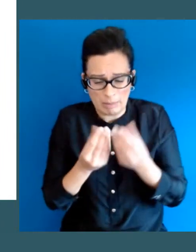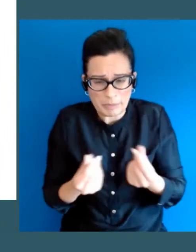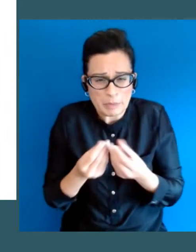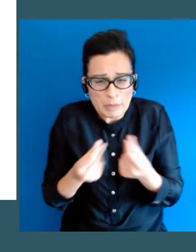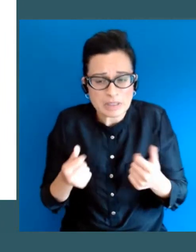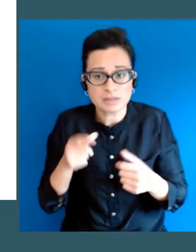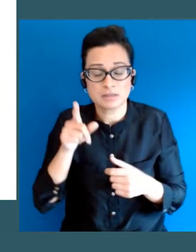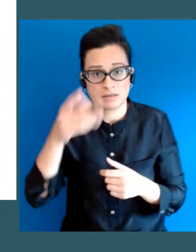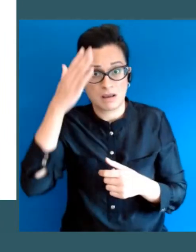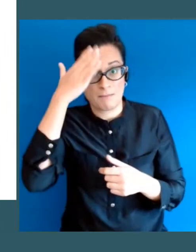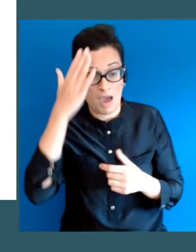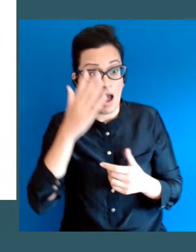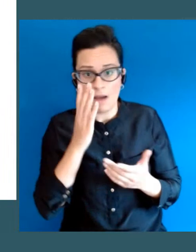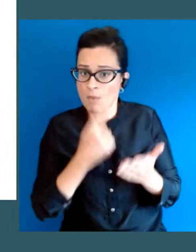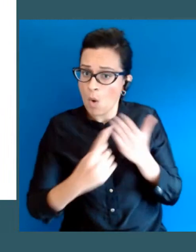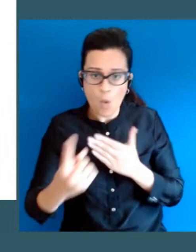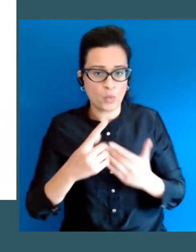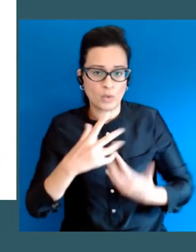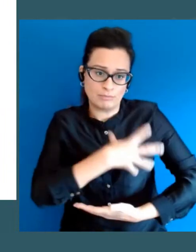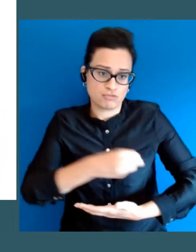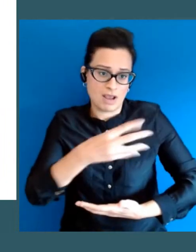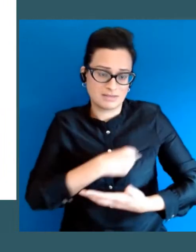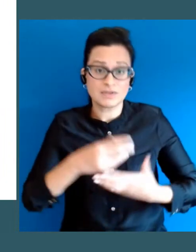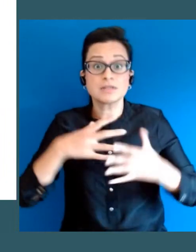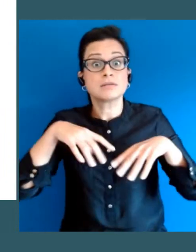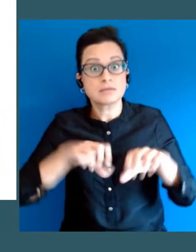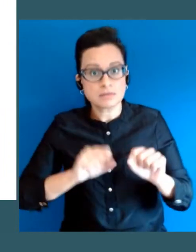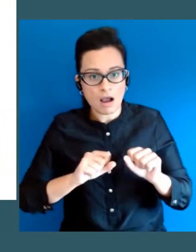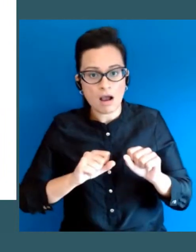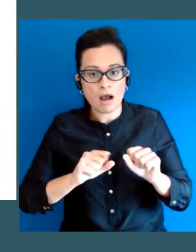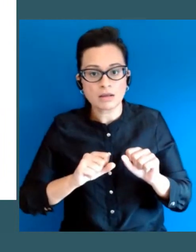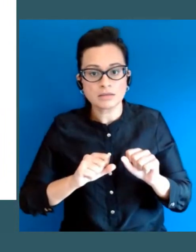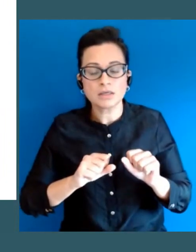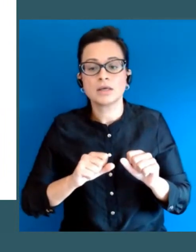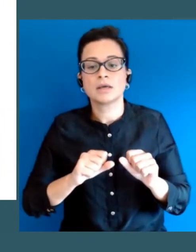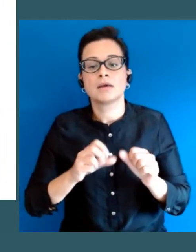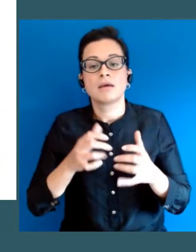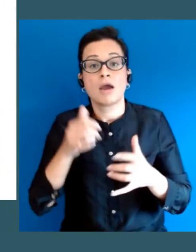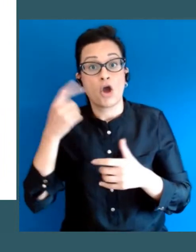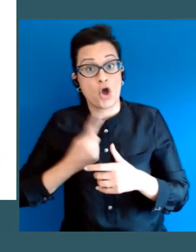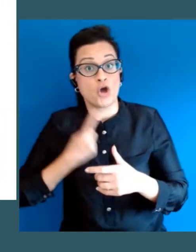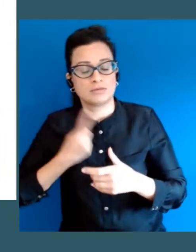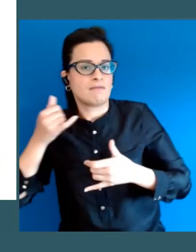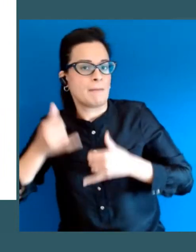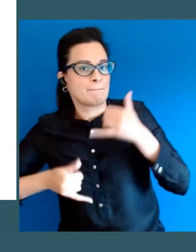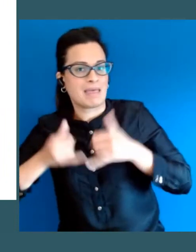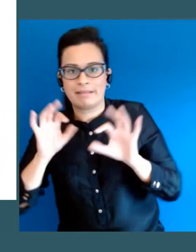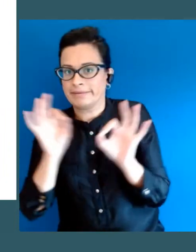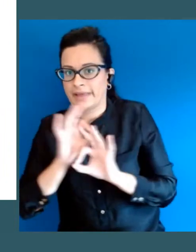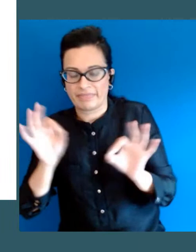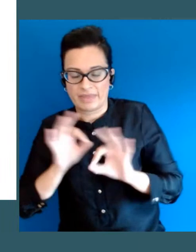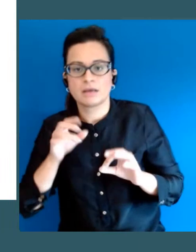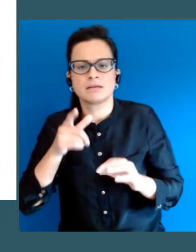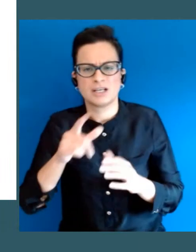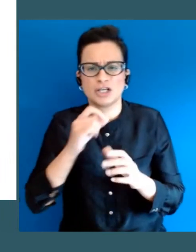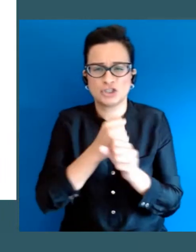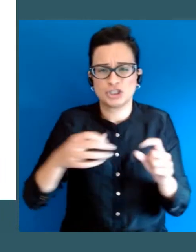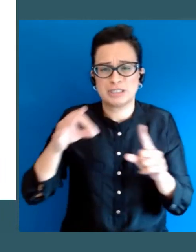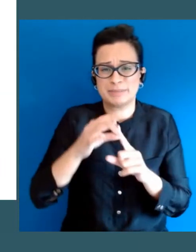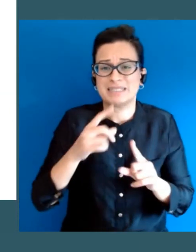exclusively breastfeeding and had started to follow a milk-free diet, and the GP advised a milk challenge.